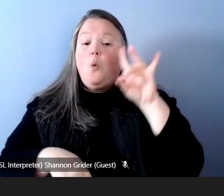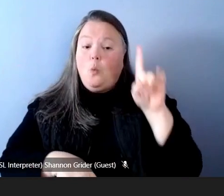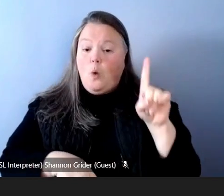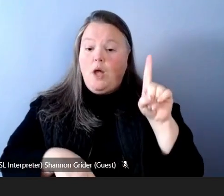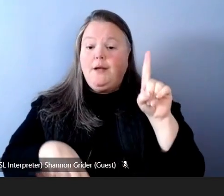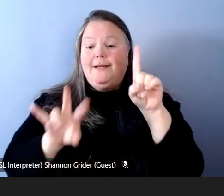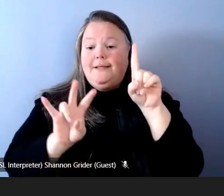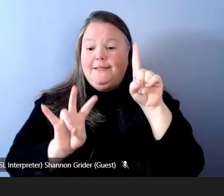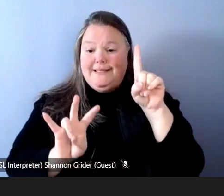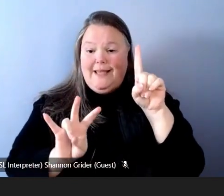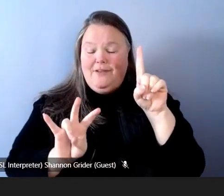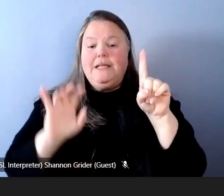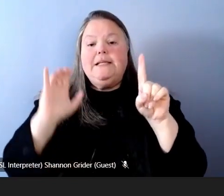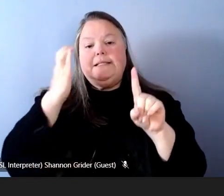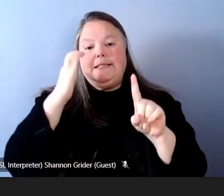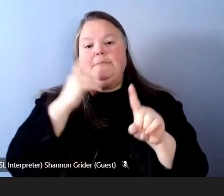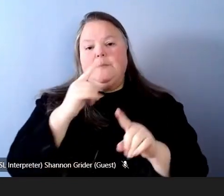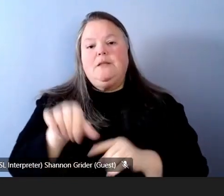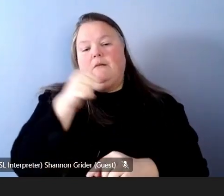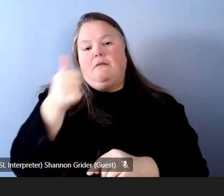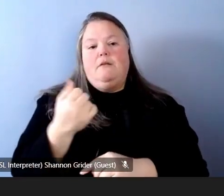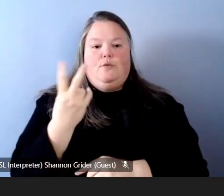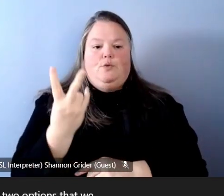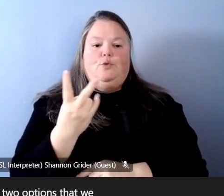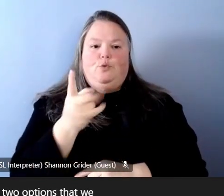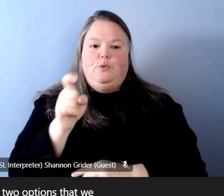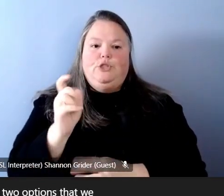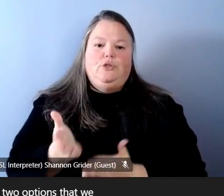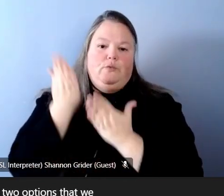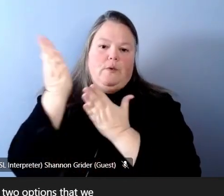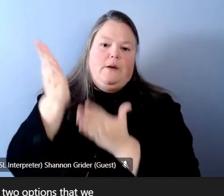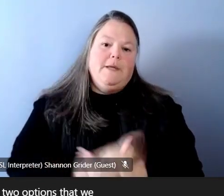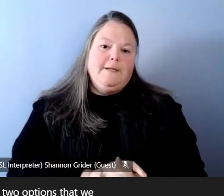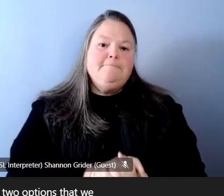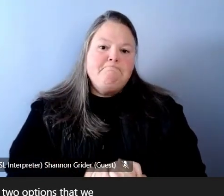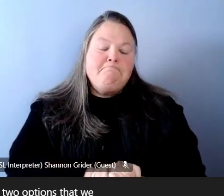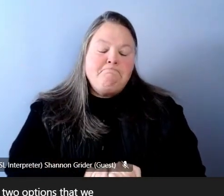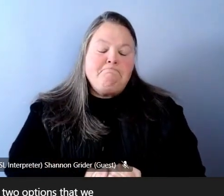to be the other 2 options that we should really be considering, I guess.